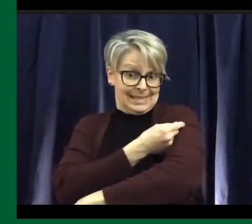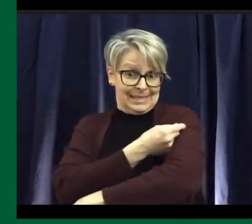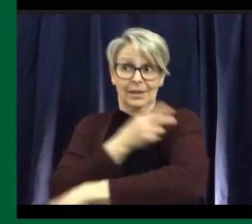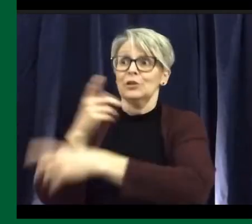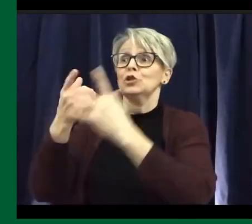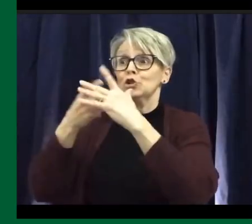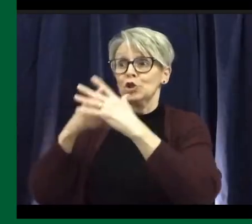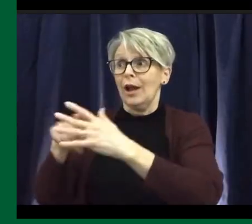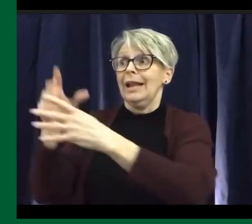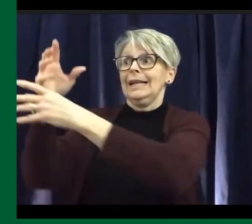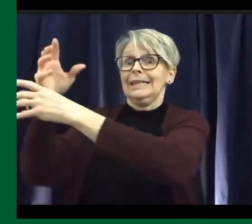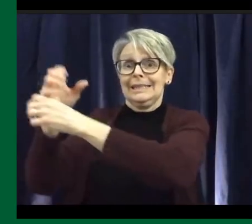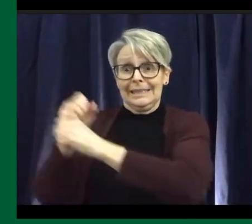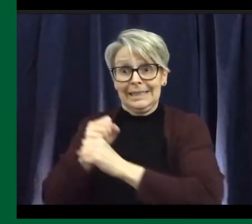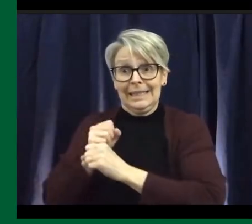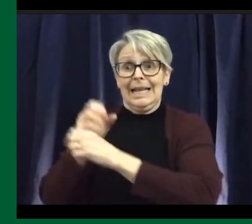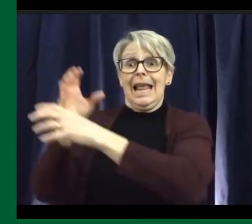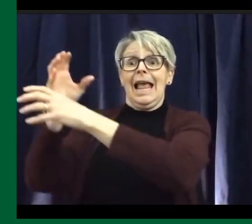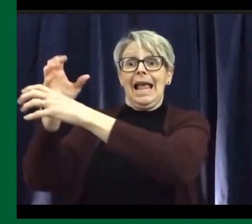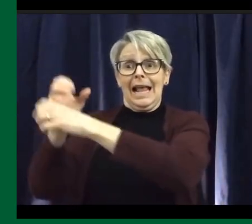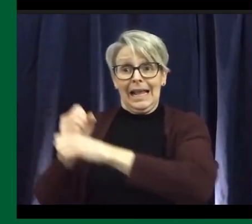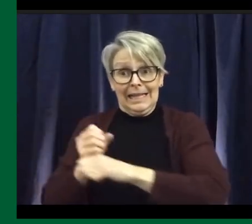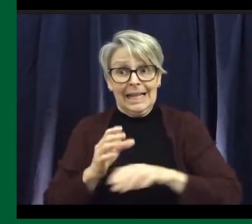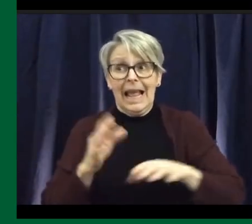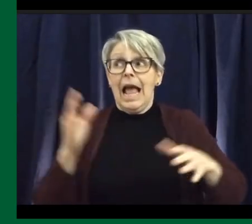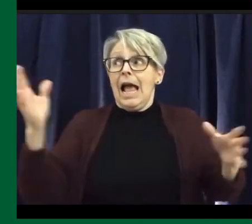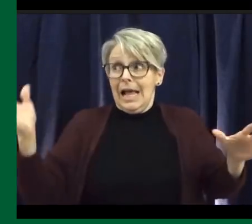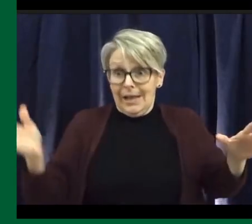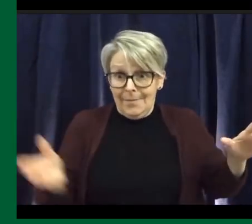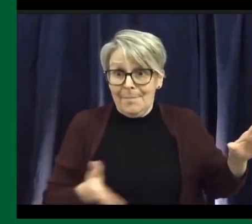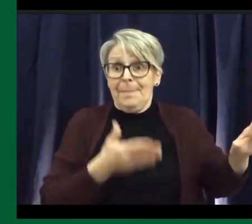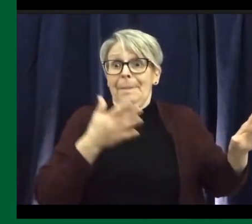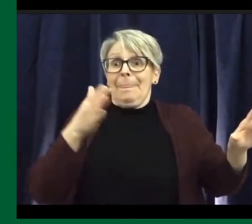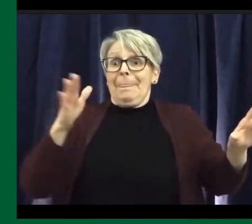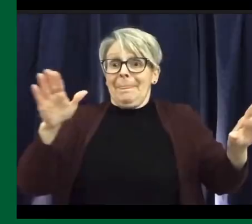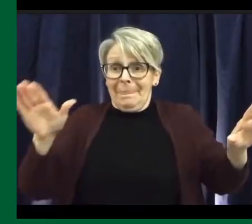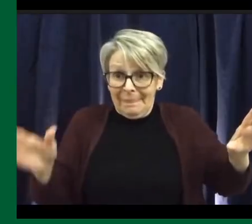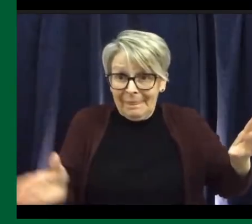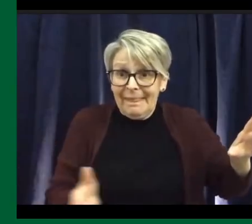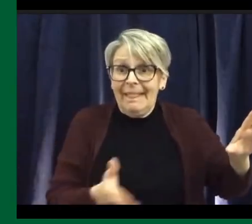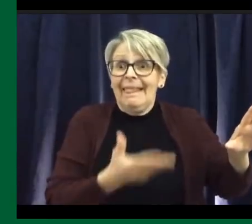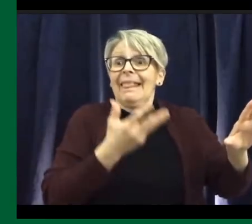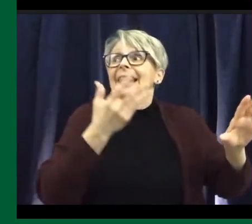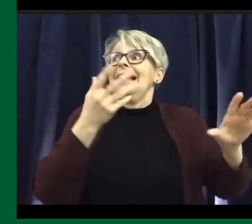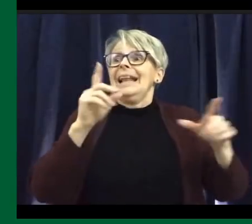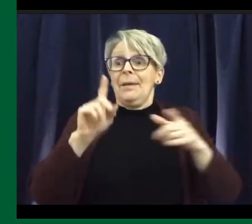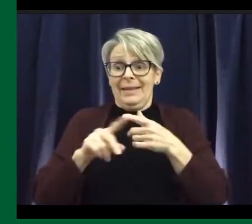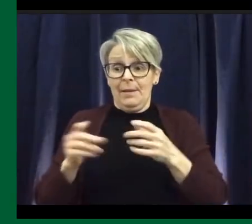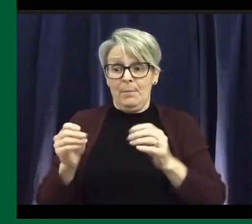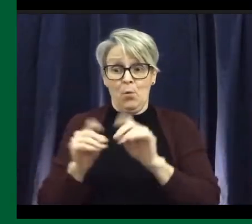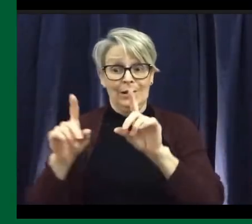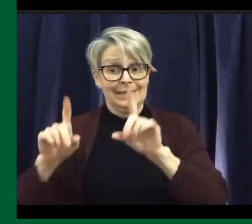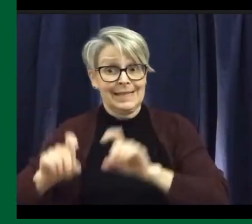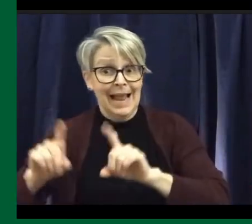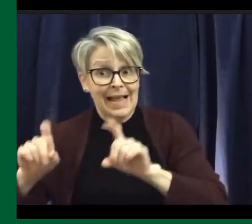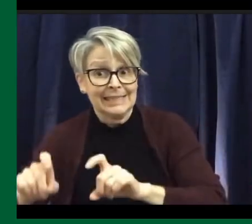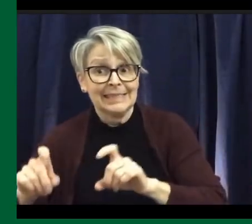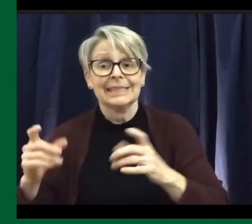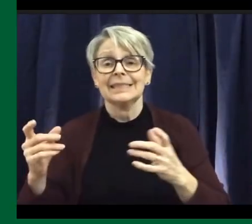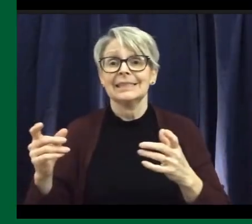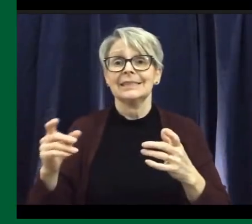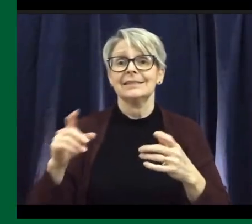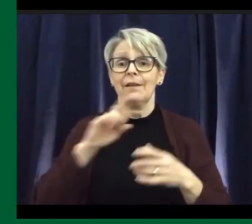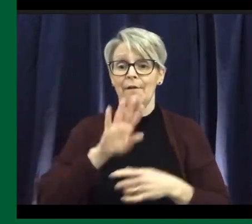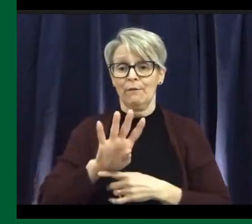want at this point in time, but providing that light at the tunnel, the additional testing, point of care testing, the dropping of the 48 hours of symptoms